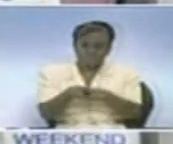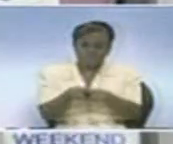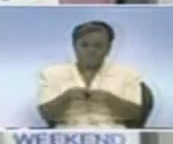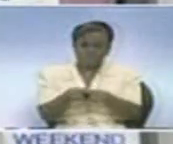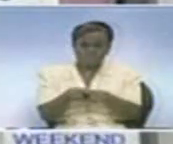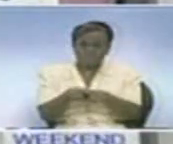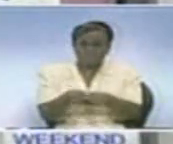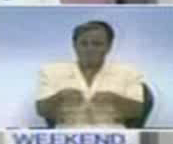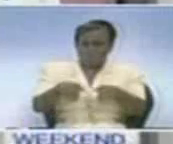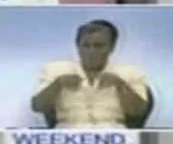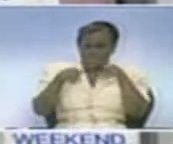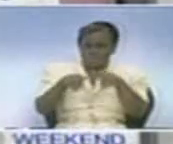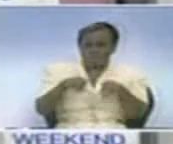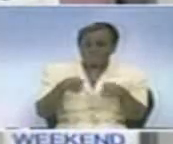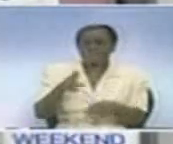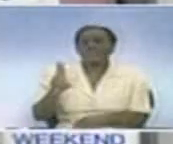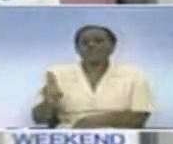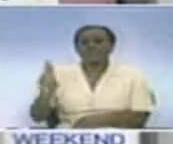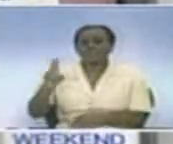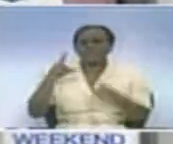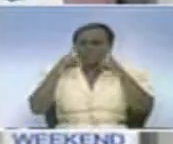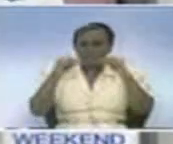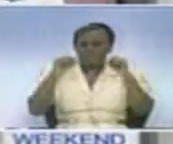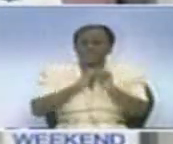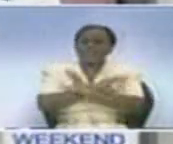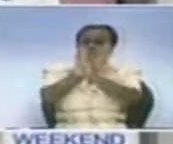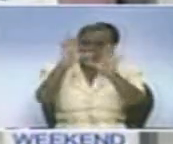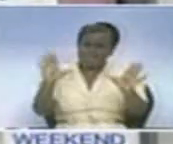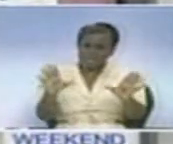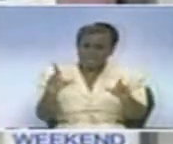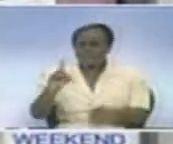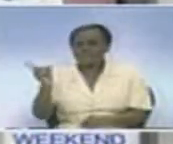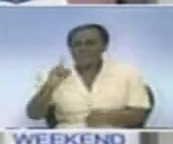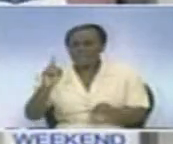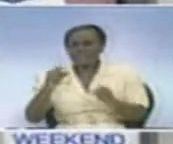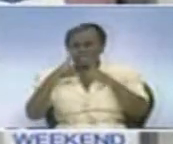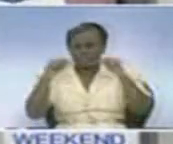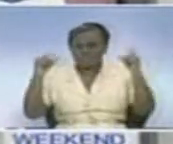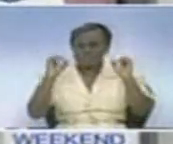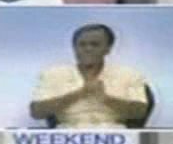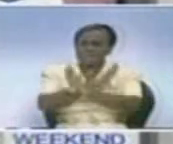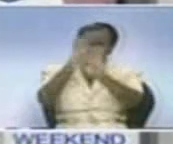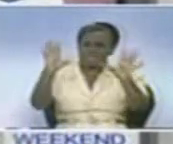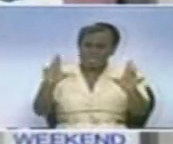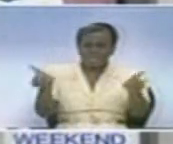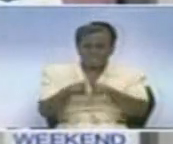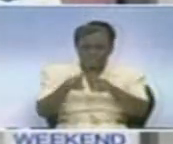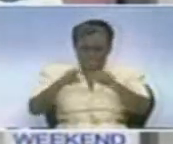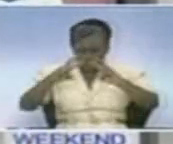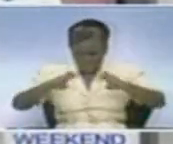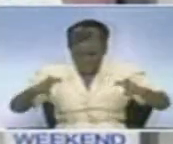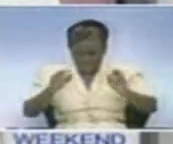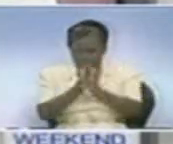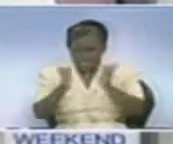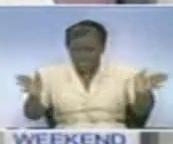us waiting, because the president's statement was clear, the minister's statement, and even of the inspector general were very clear